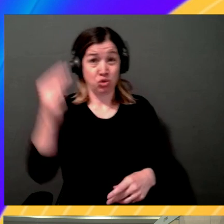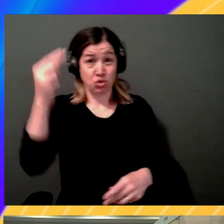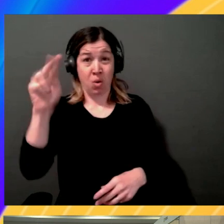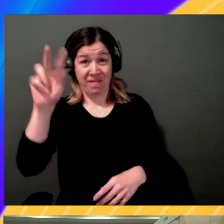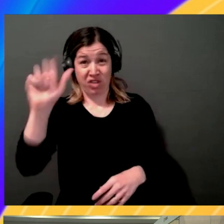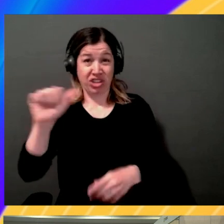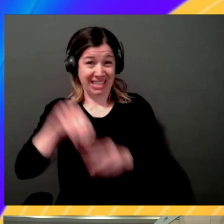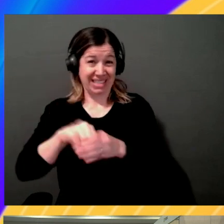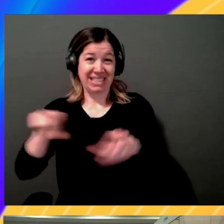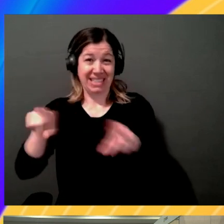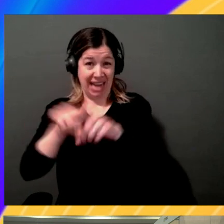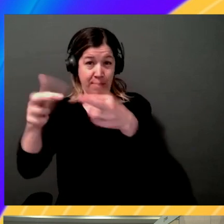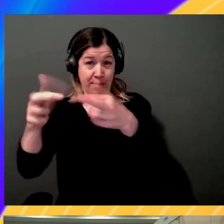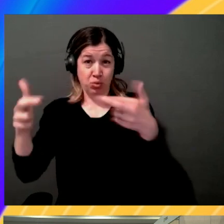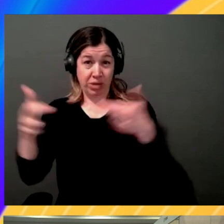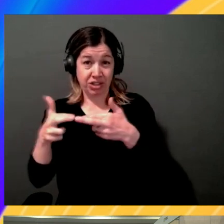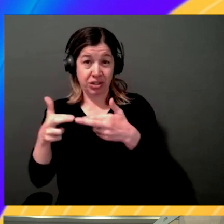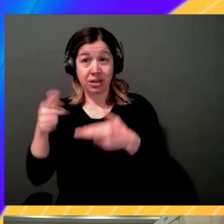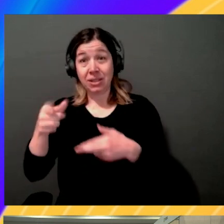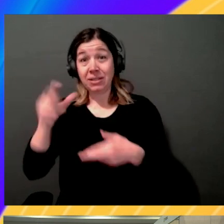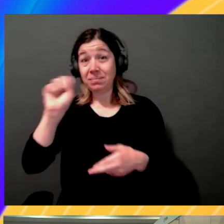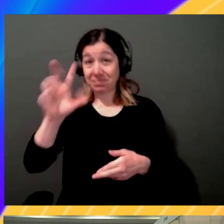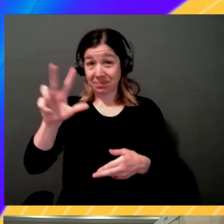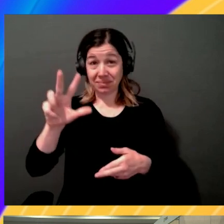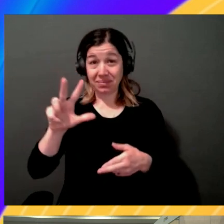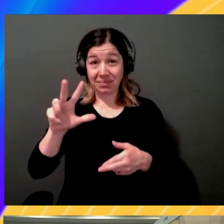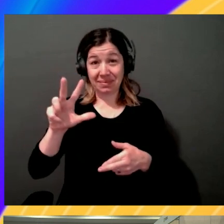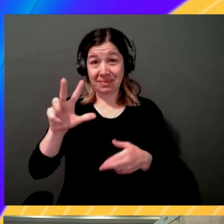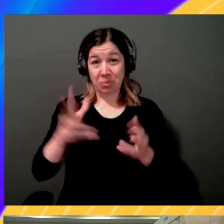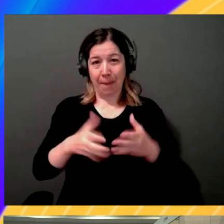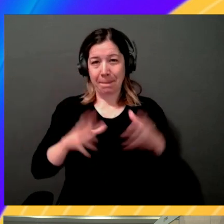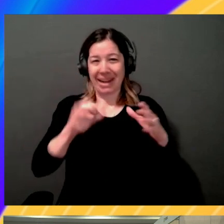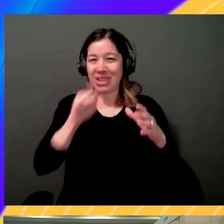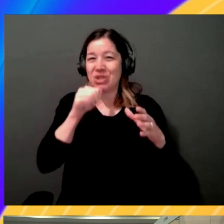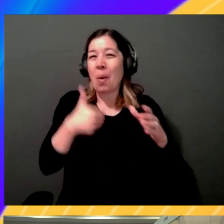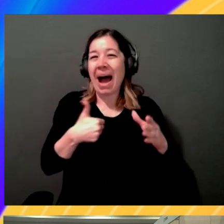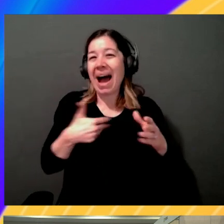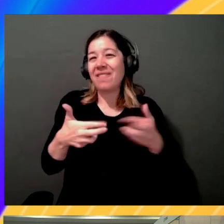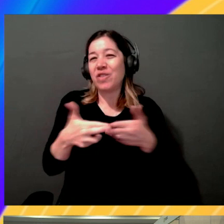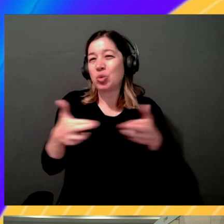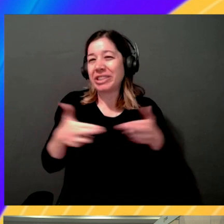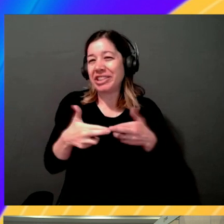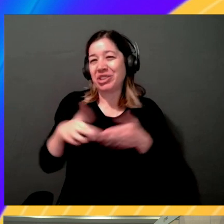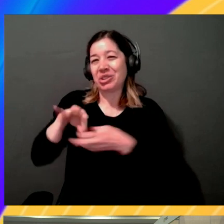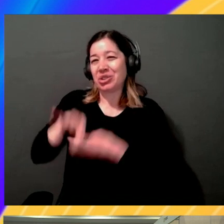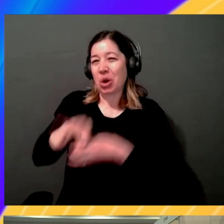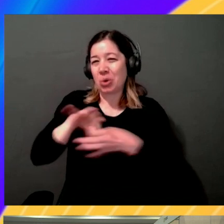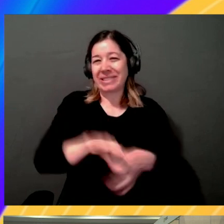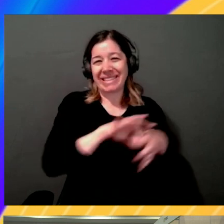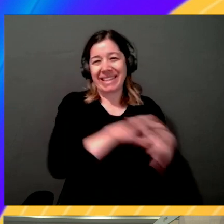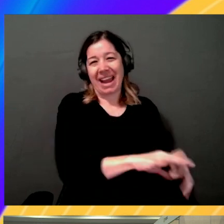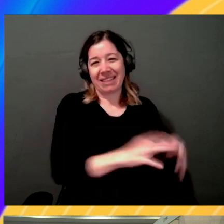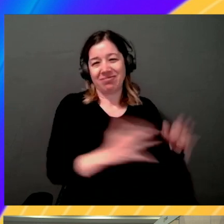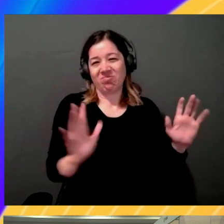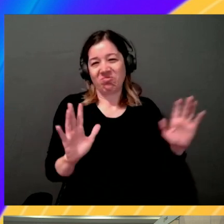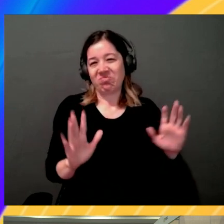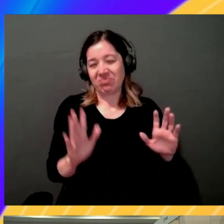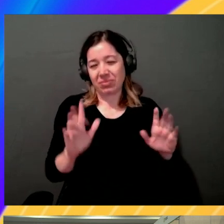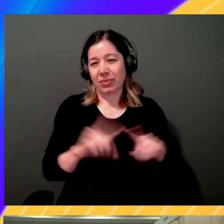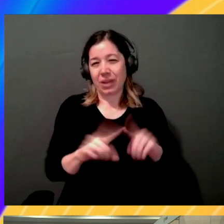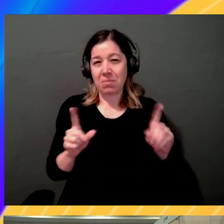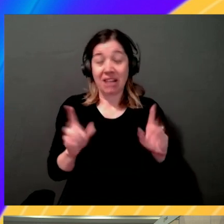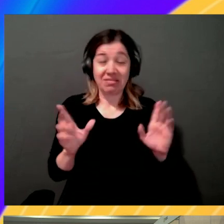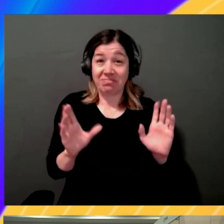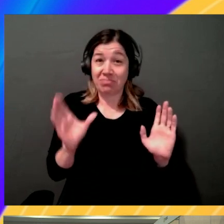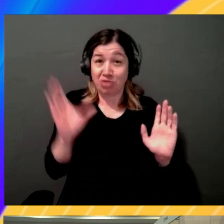Well, S3 buckets don't have regions associated with them, but so strange, interesting facts. But you can